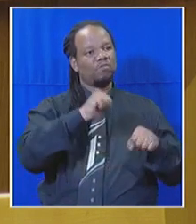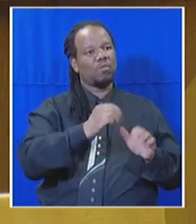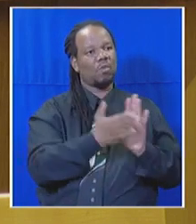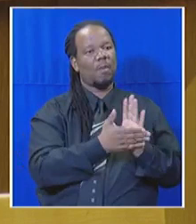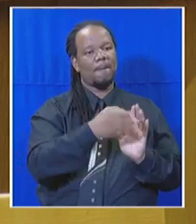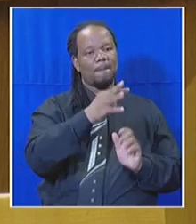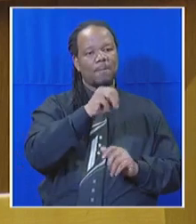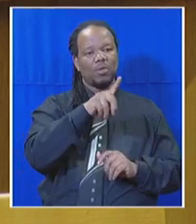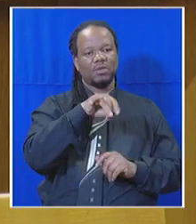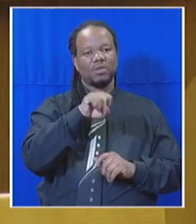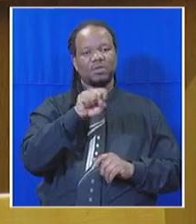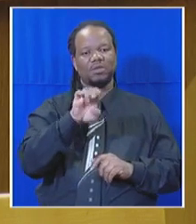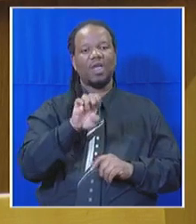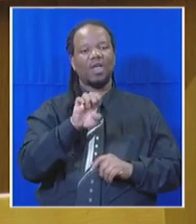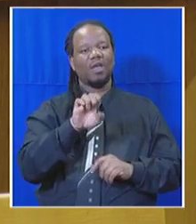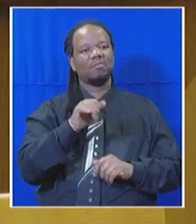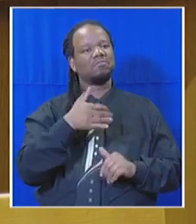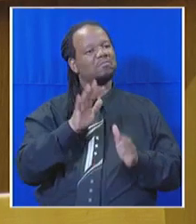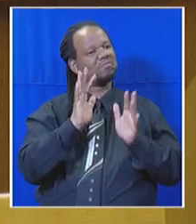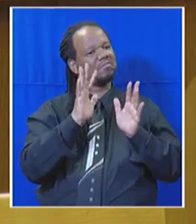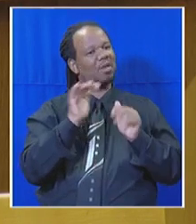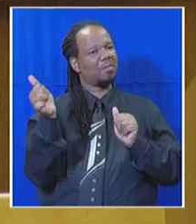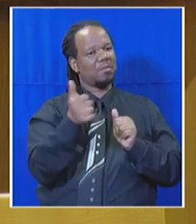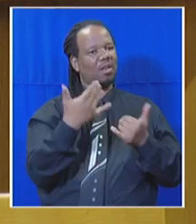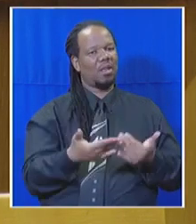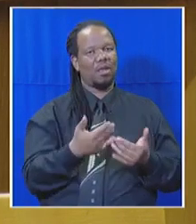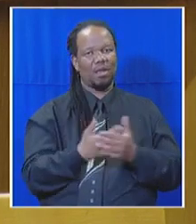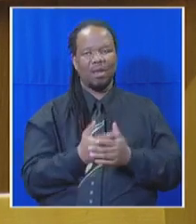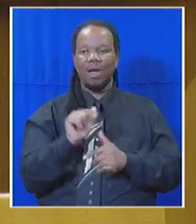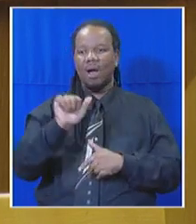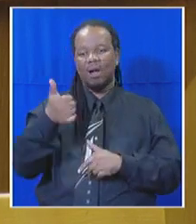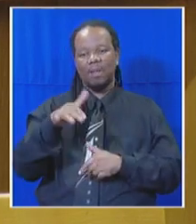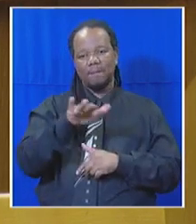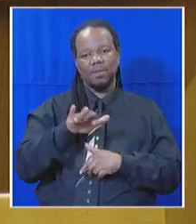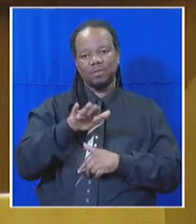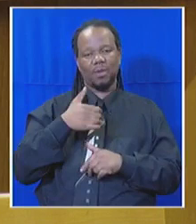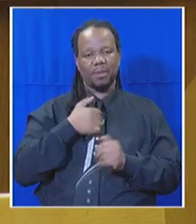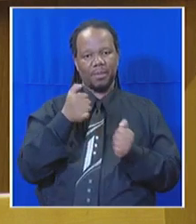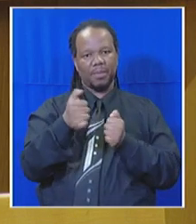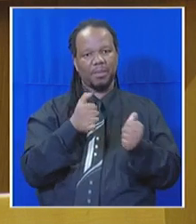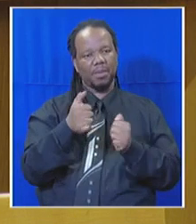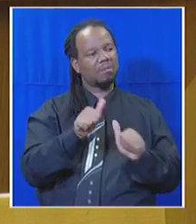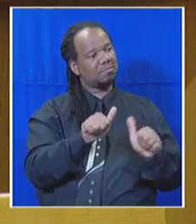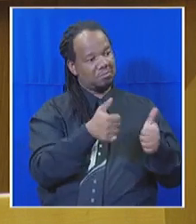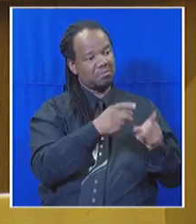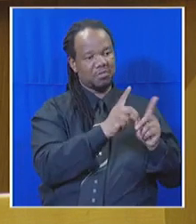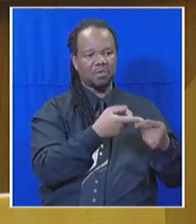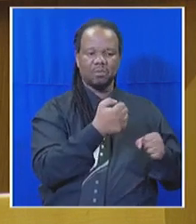on his appointment. Other key appointments have also now been filled, and we look forward to more stability and direction in this department going